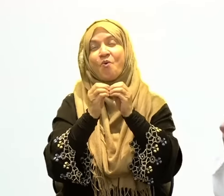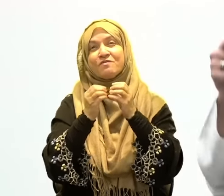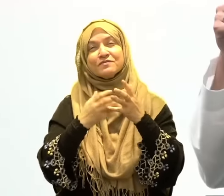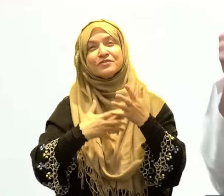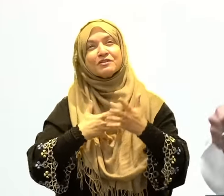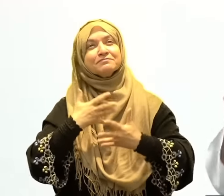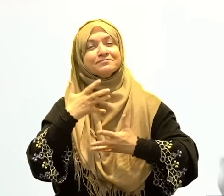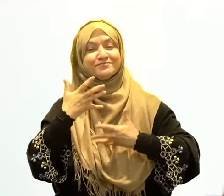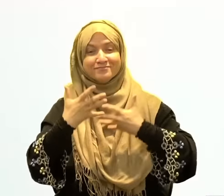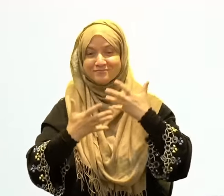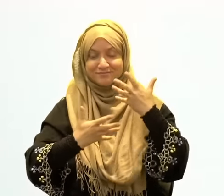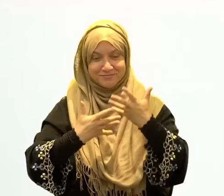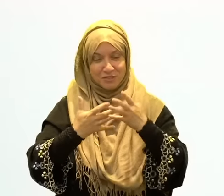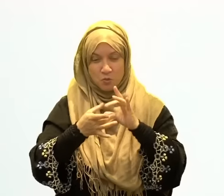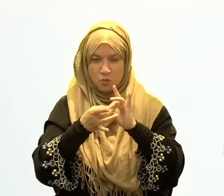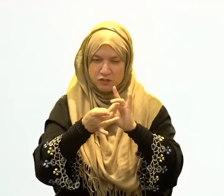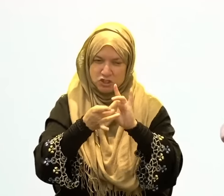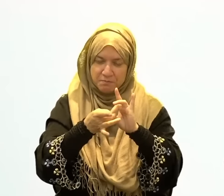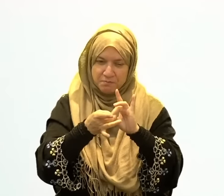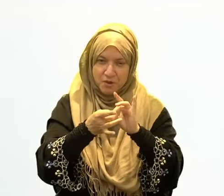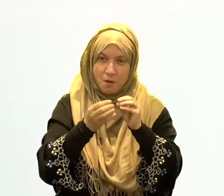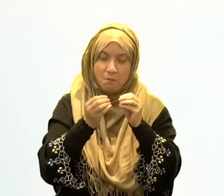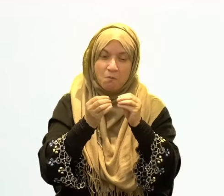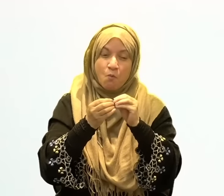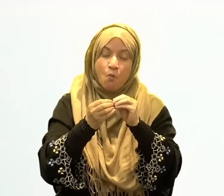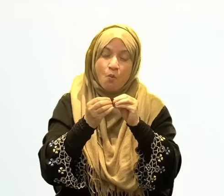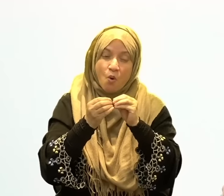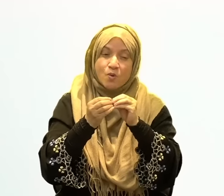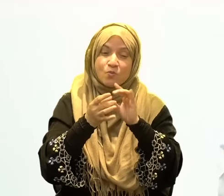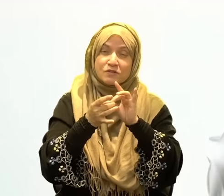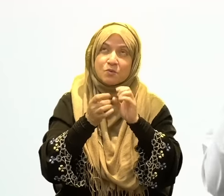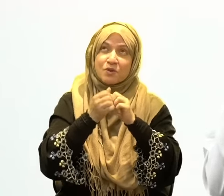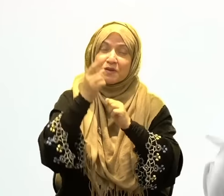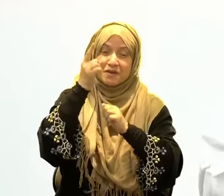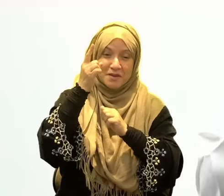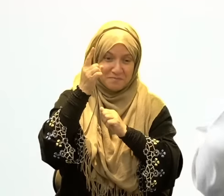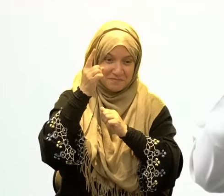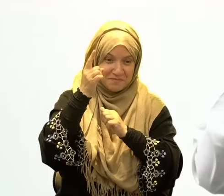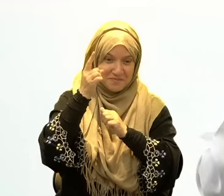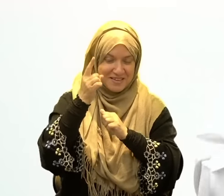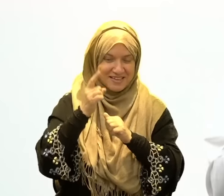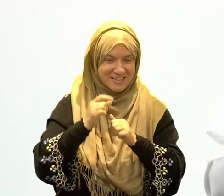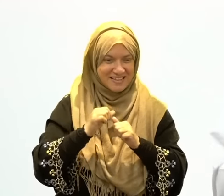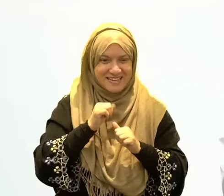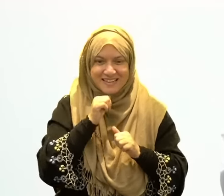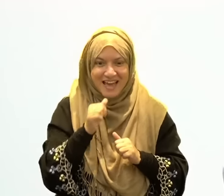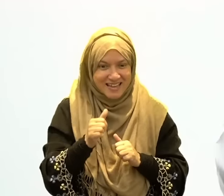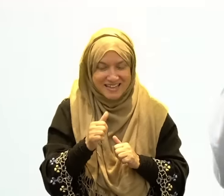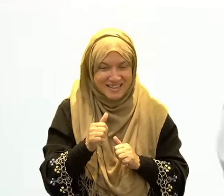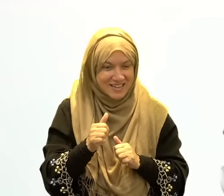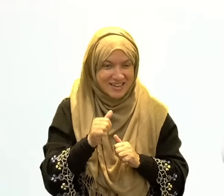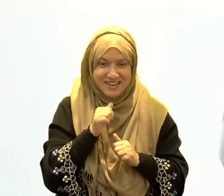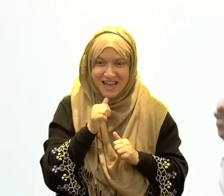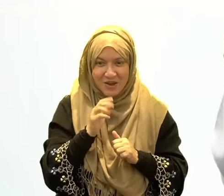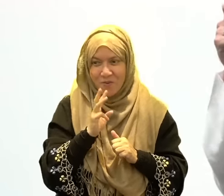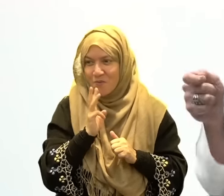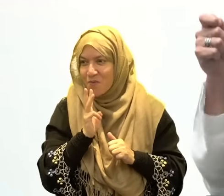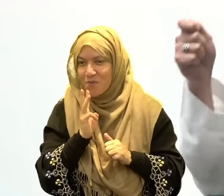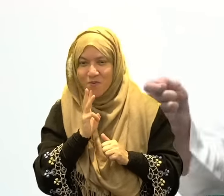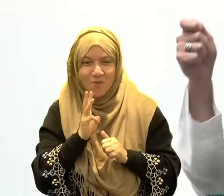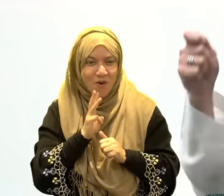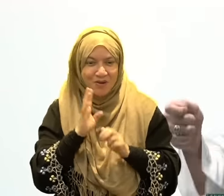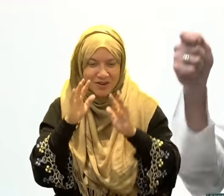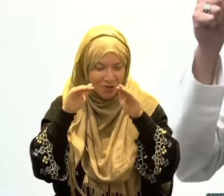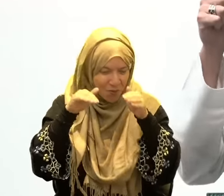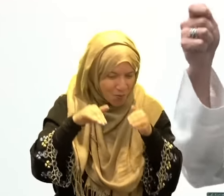of dua, especially in a desperate moment in this life. Imagine the sweetness of an instant conversation whenever you want it